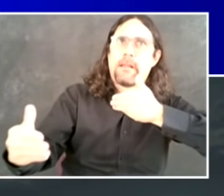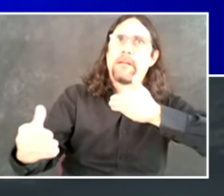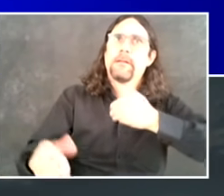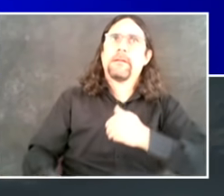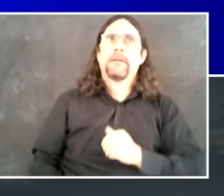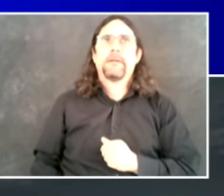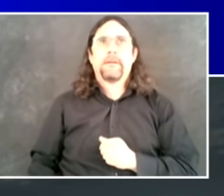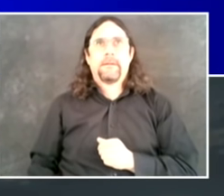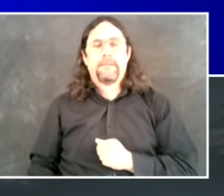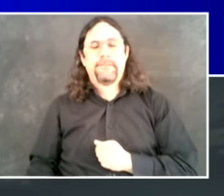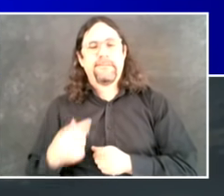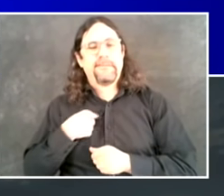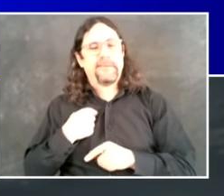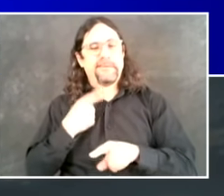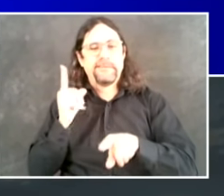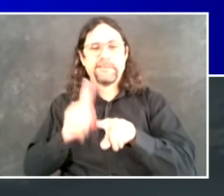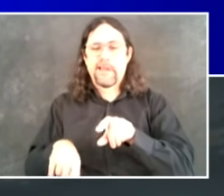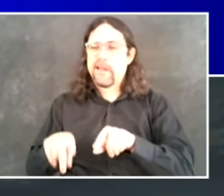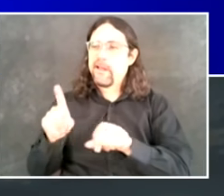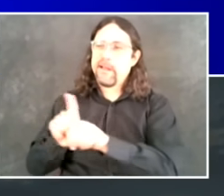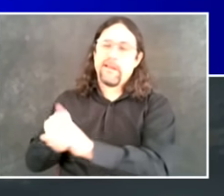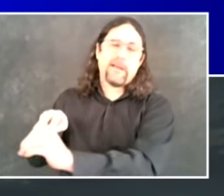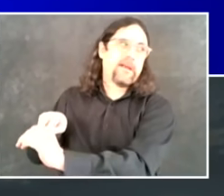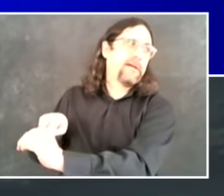take is working before we take the next step.